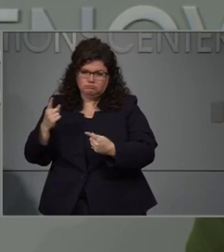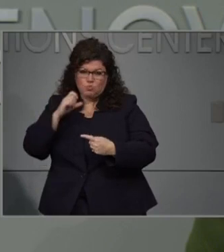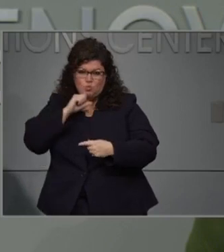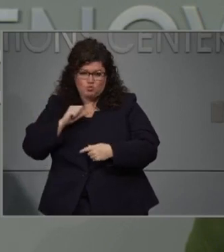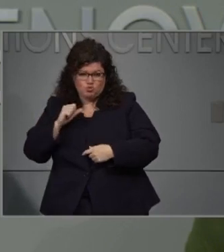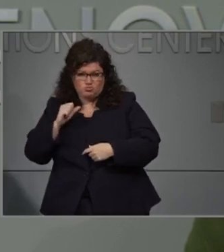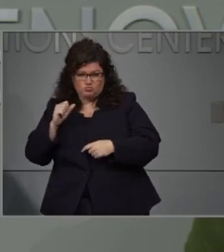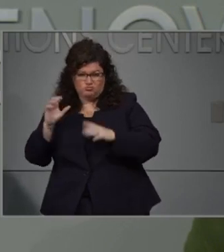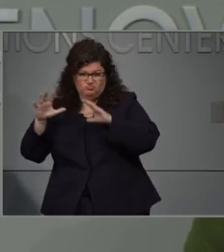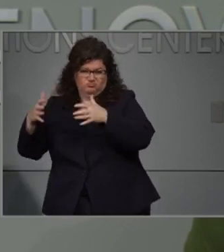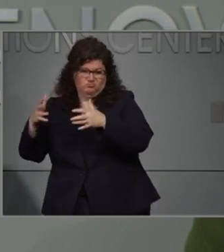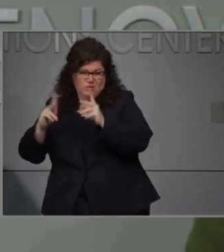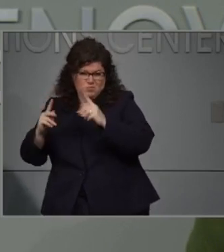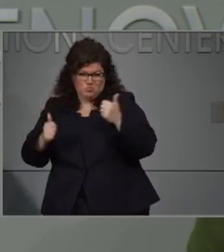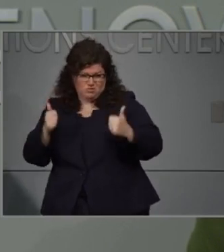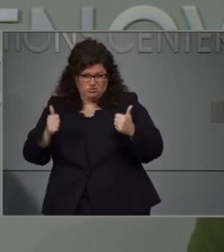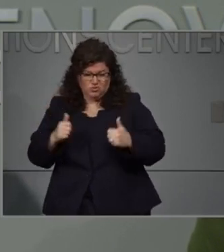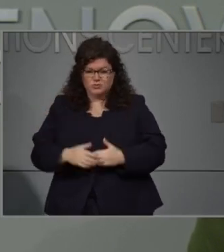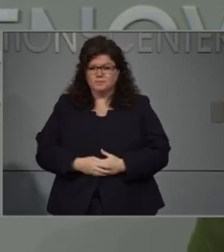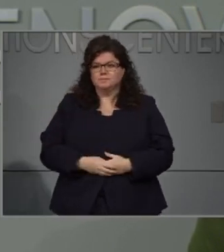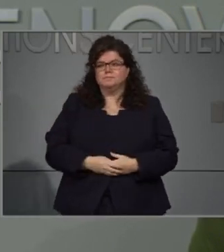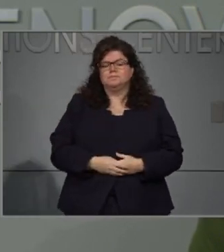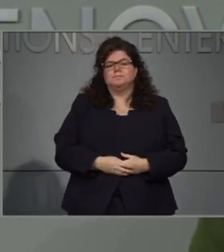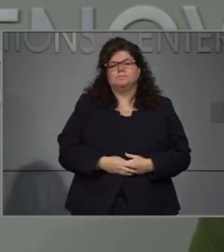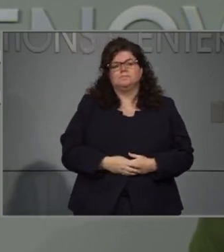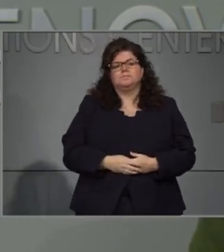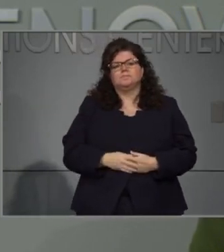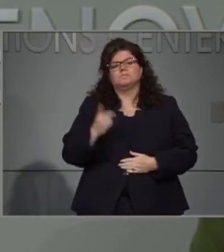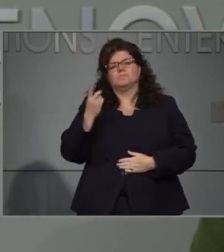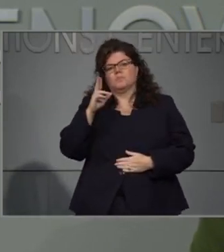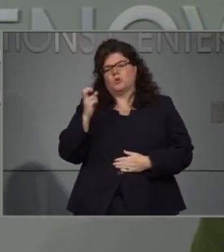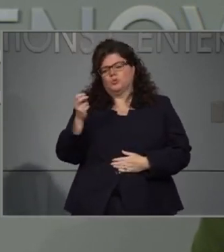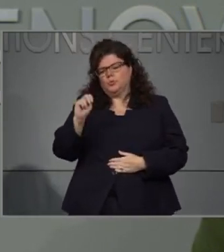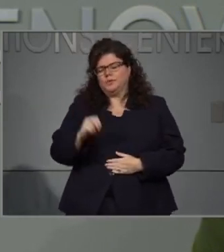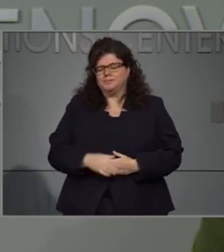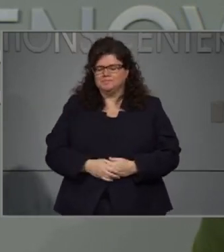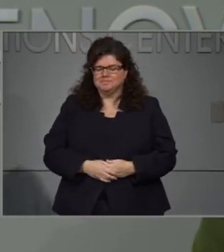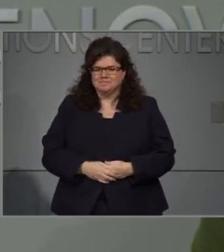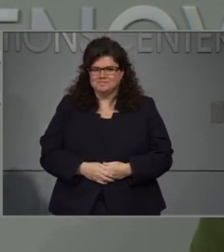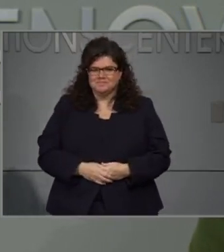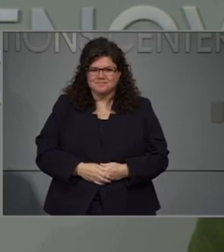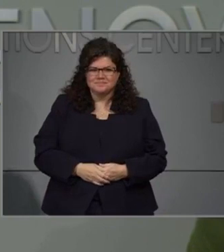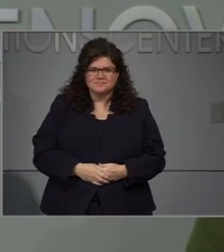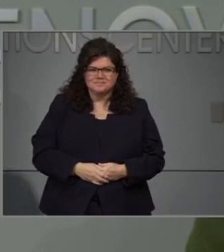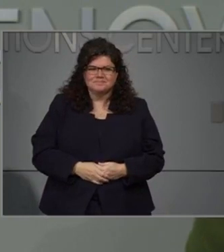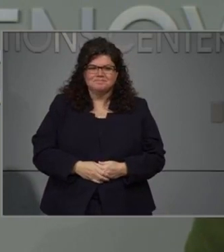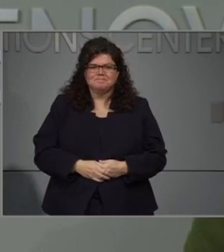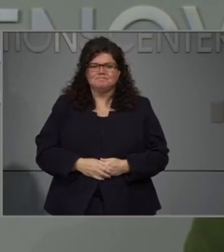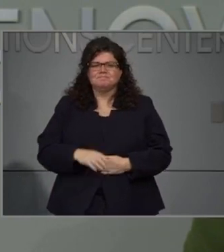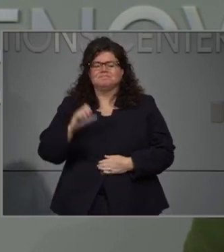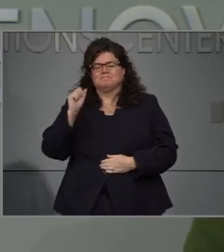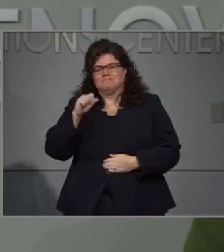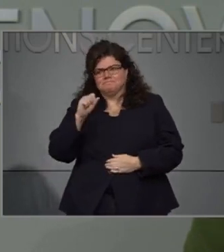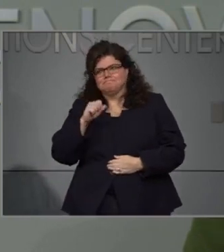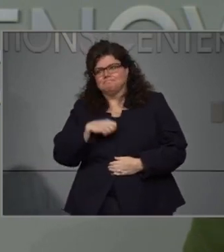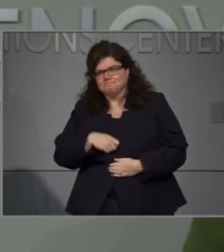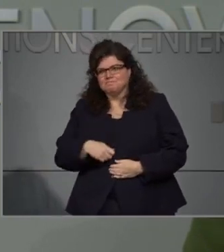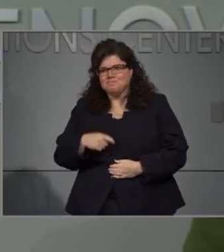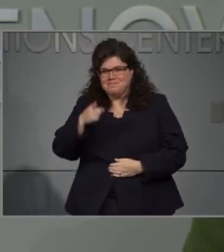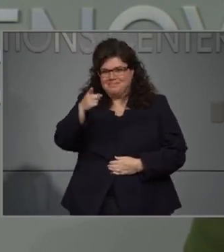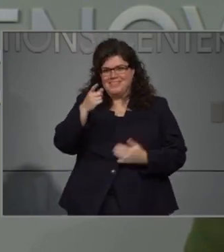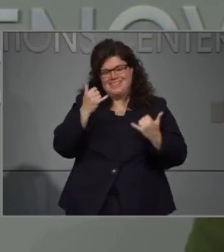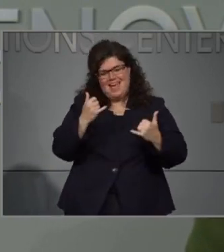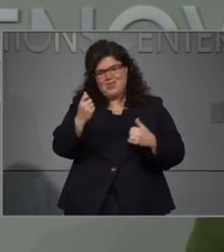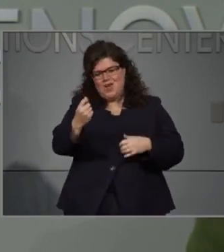know there are always more insights to the data than we're going to be able to always give. Though now you're getting into